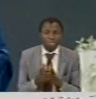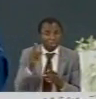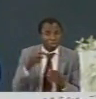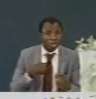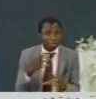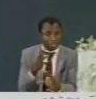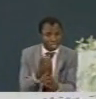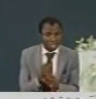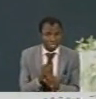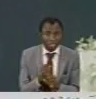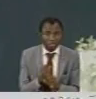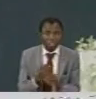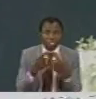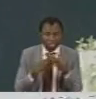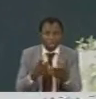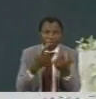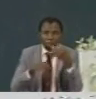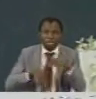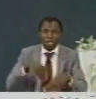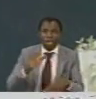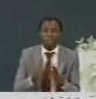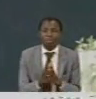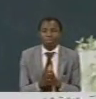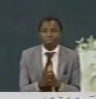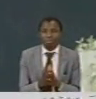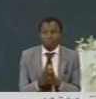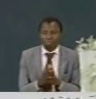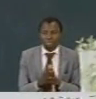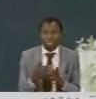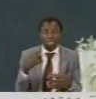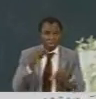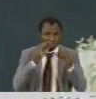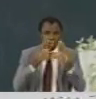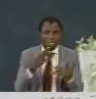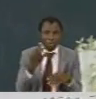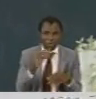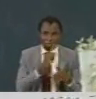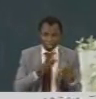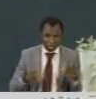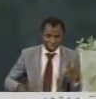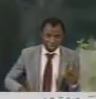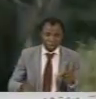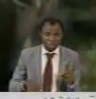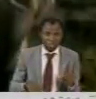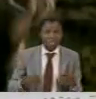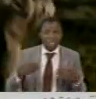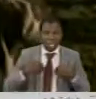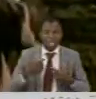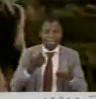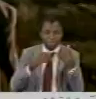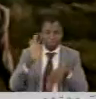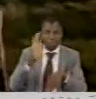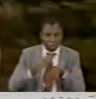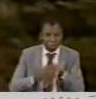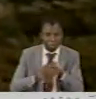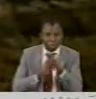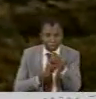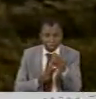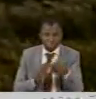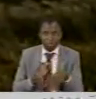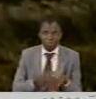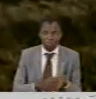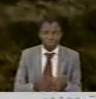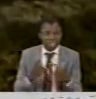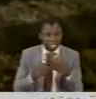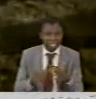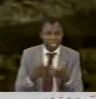received. Start coming out. The blessing of the Lord has come upon you. Start